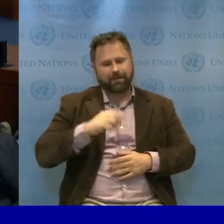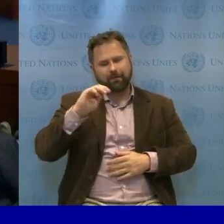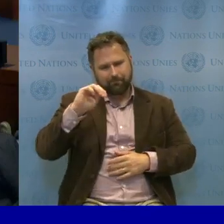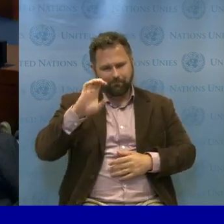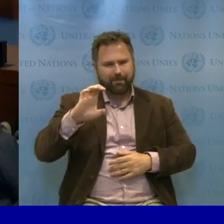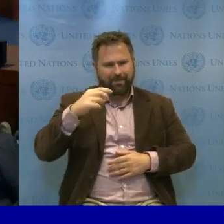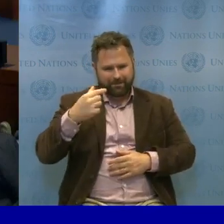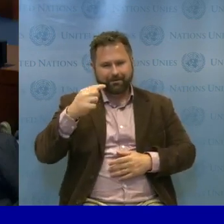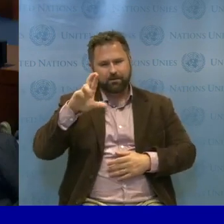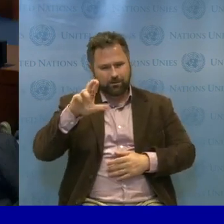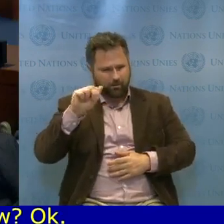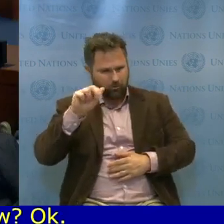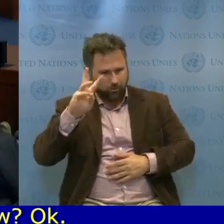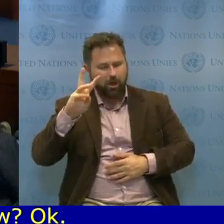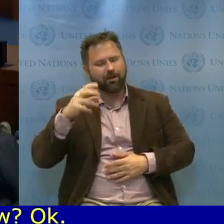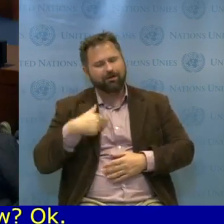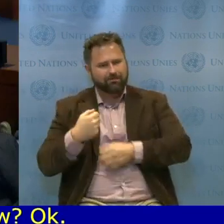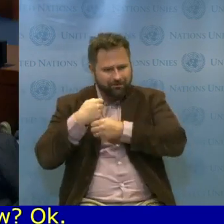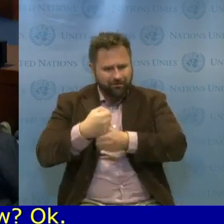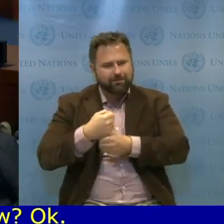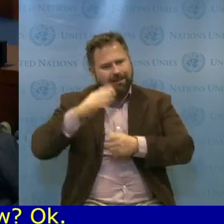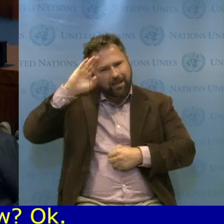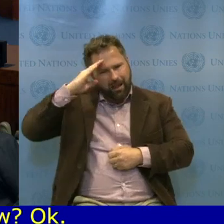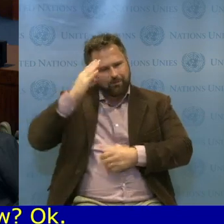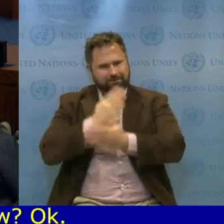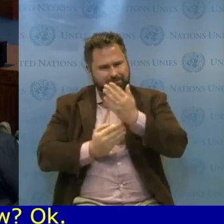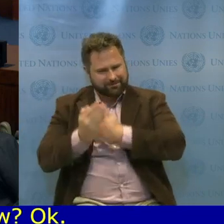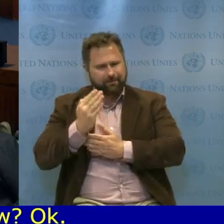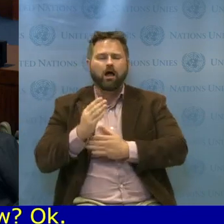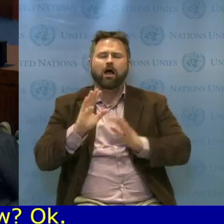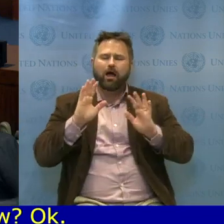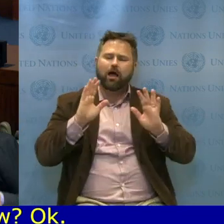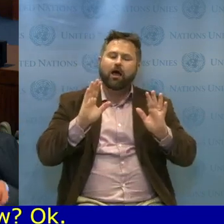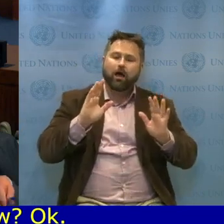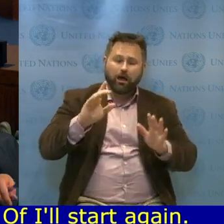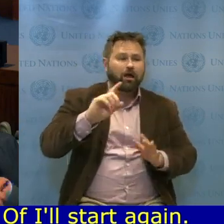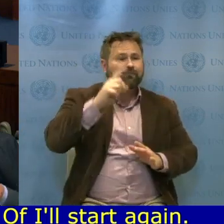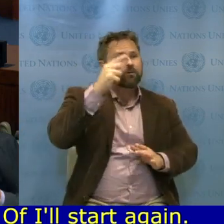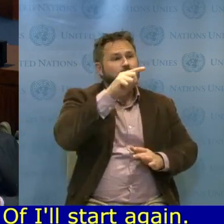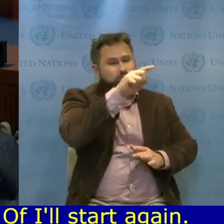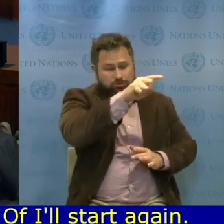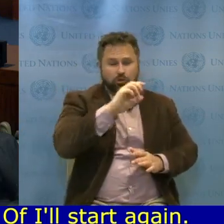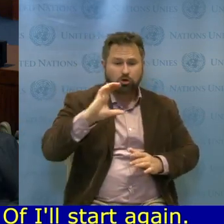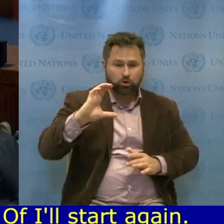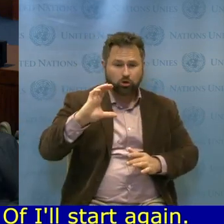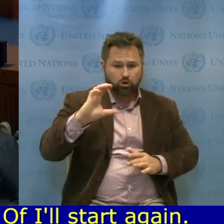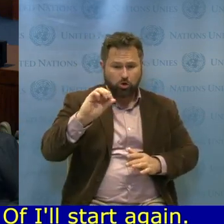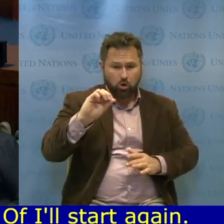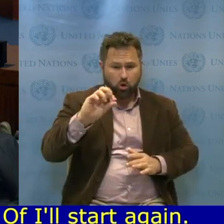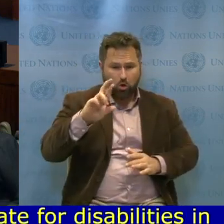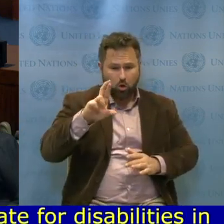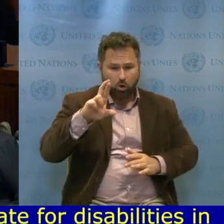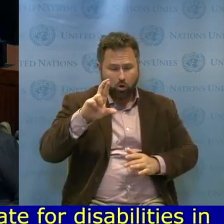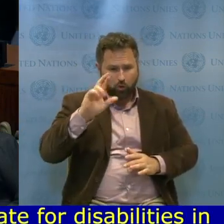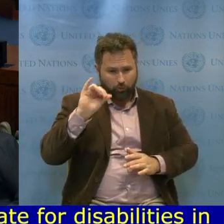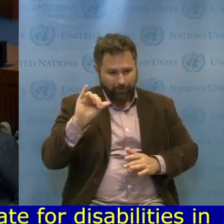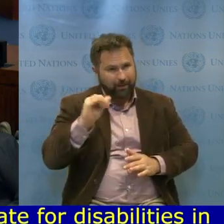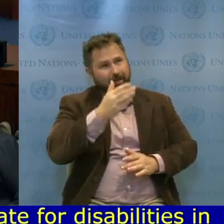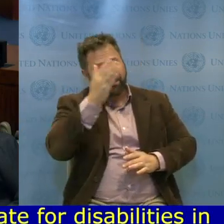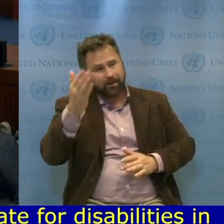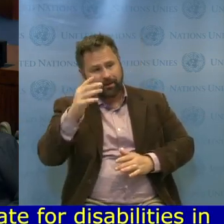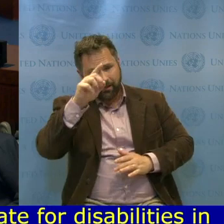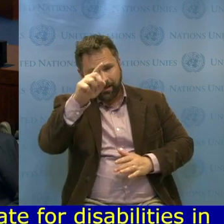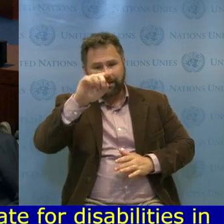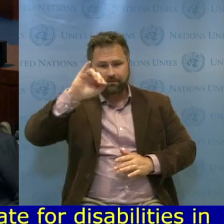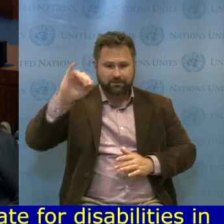for Disabilities in Ireland. Can I say, first of all, I want to thank and commend Corey and Jenny for their excellent contribution to your forum.